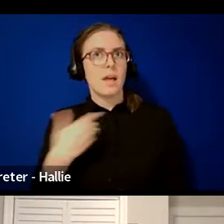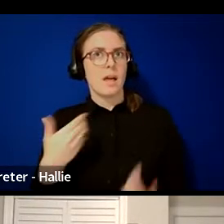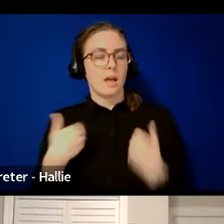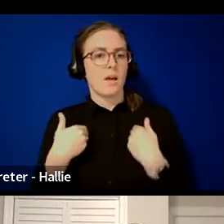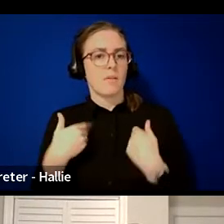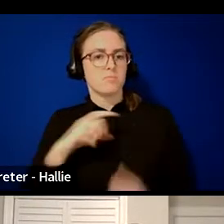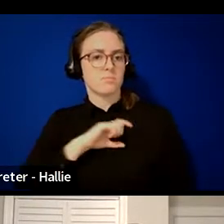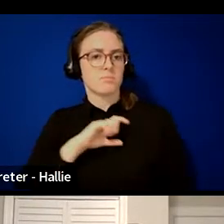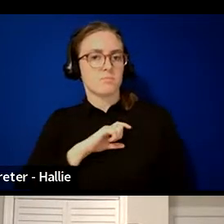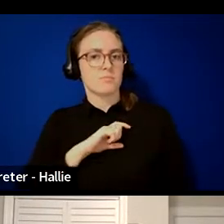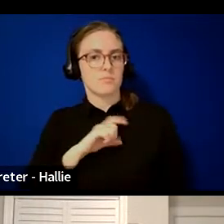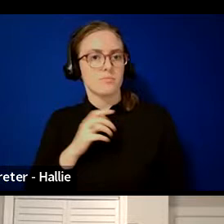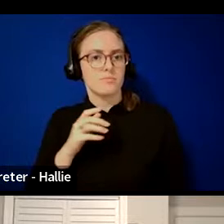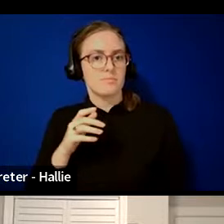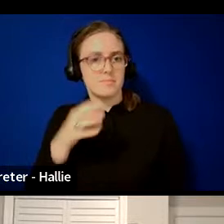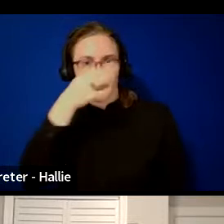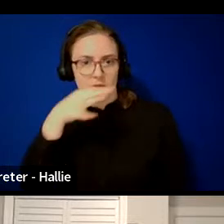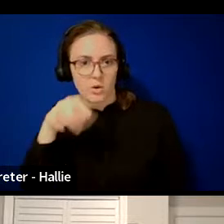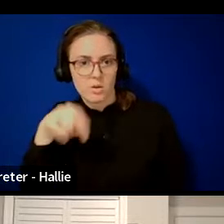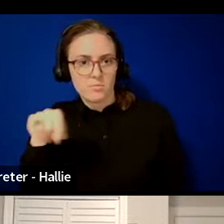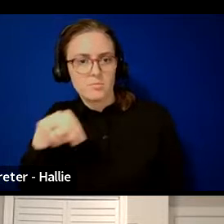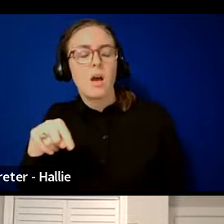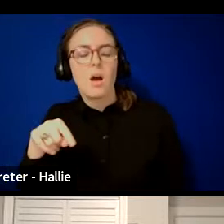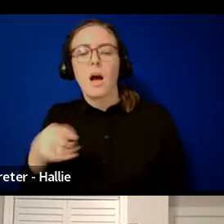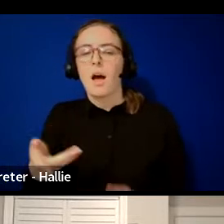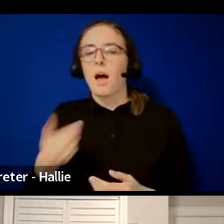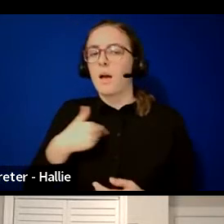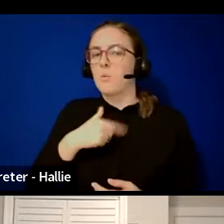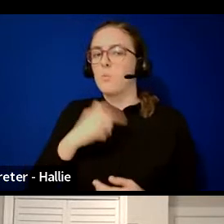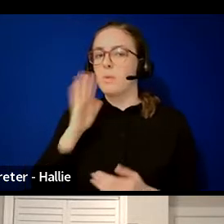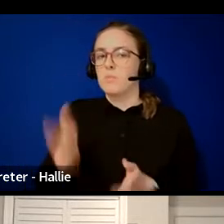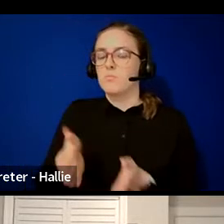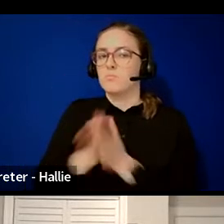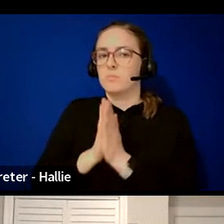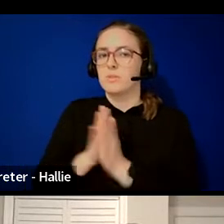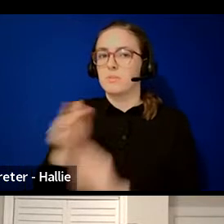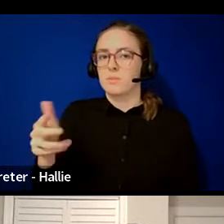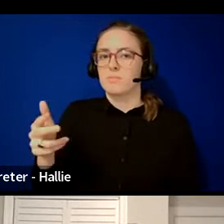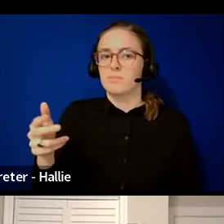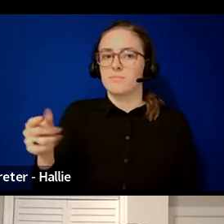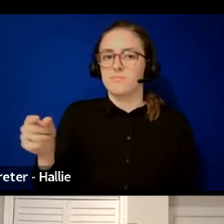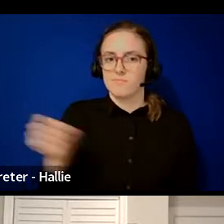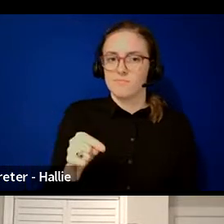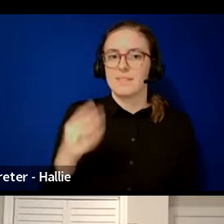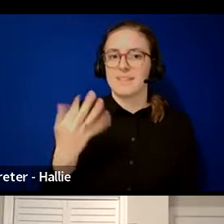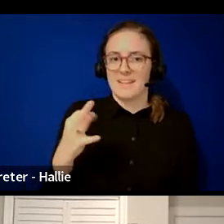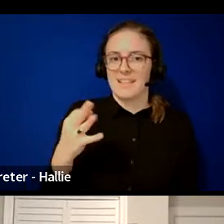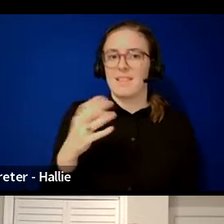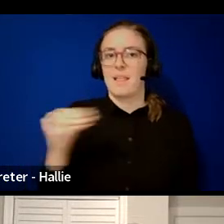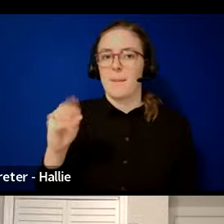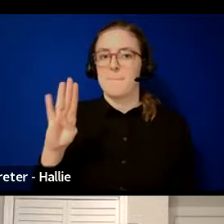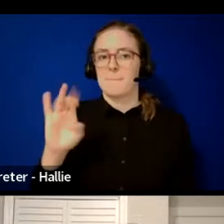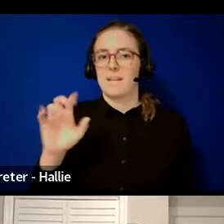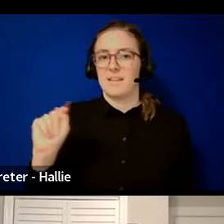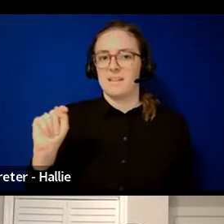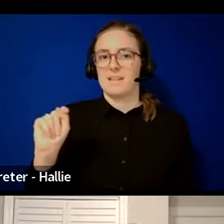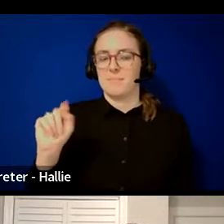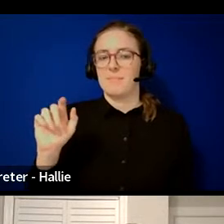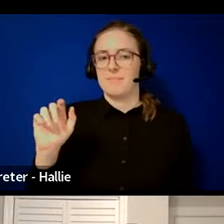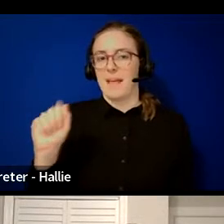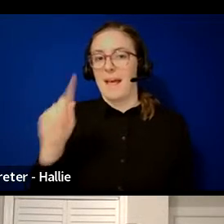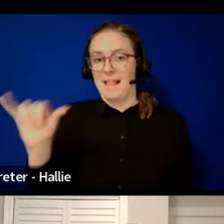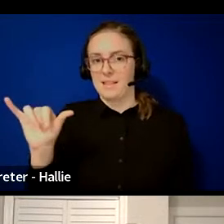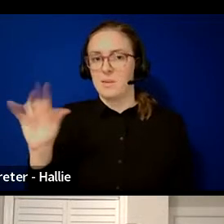to the alley on 19th Street. But our crime patrol people, they do make contact with those individuals daily. They're required to. We have